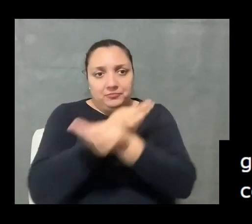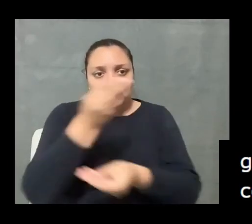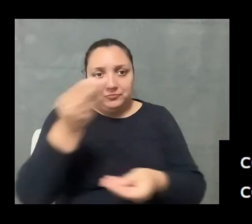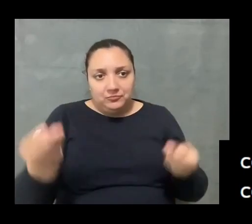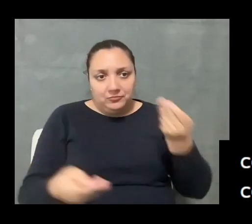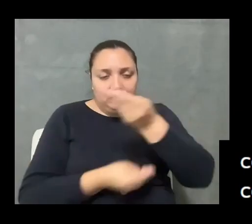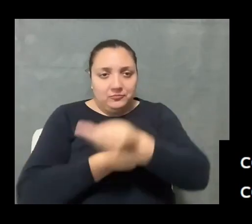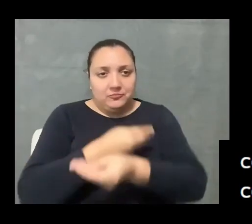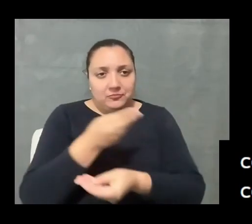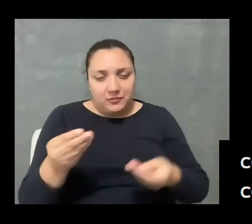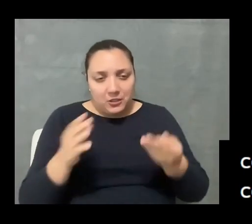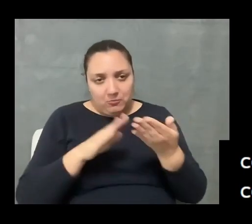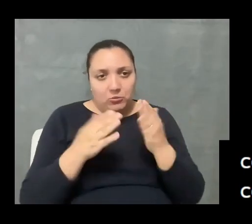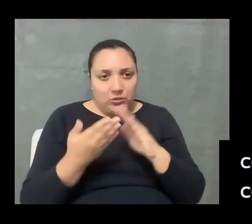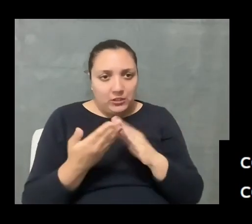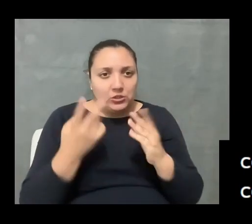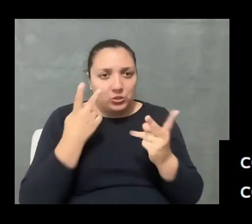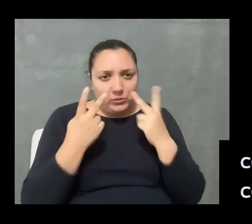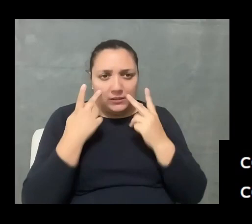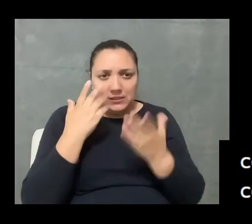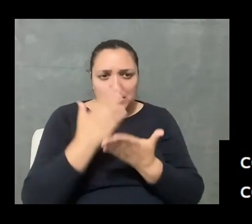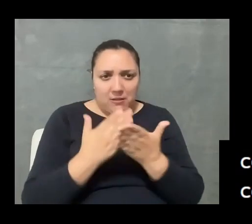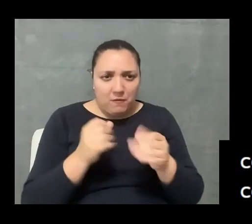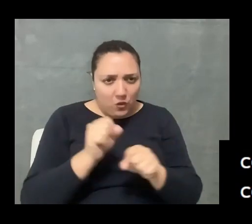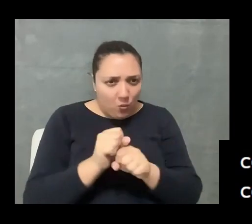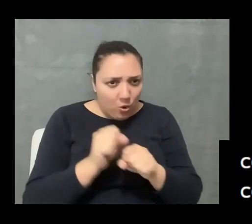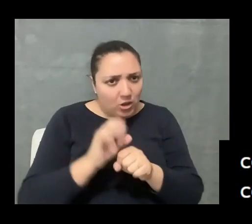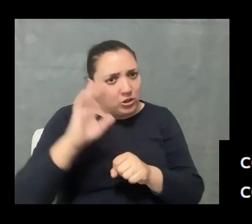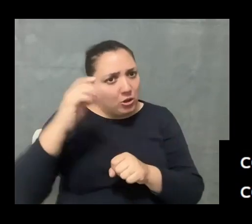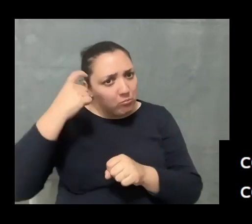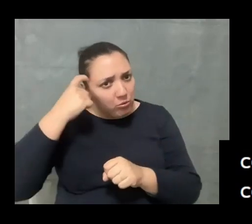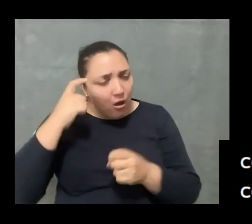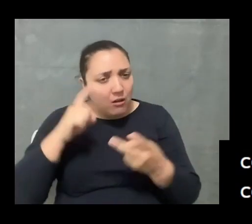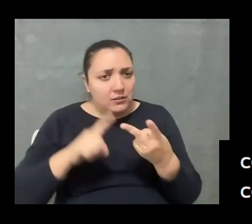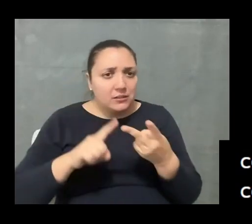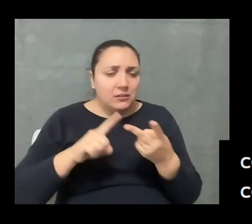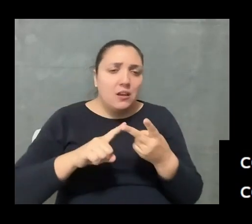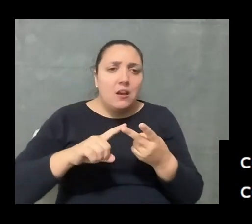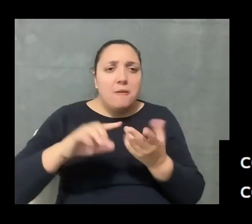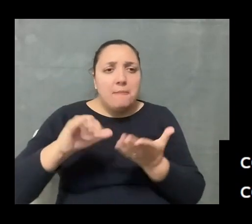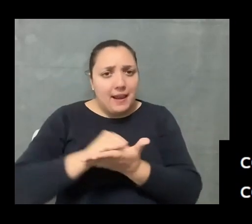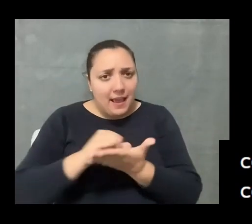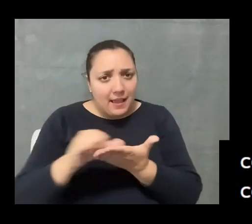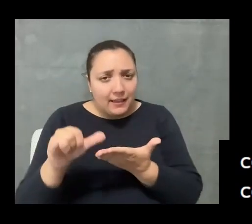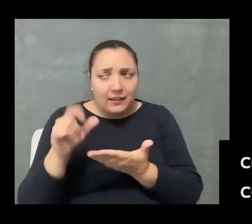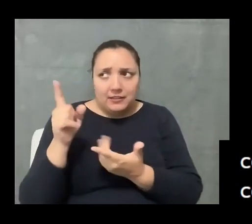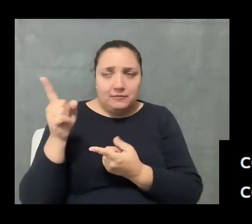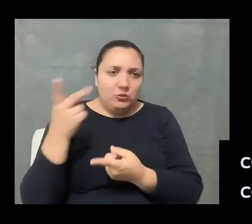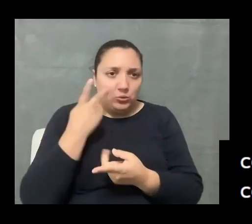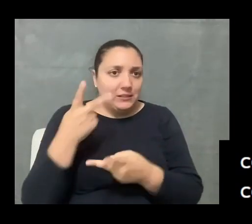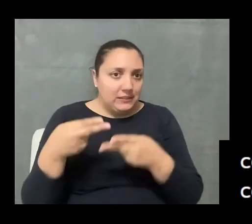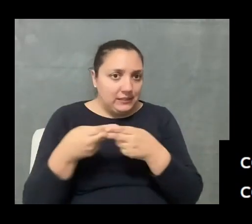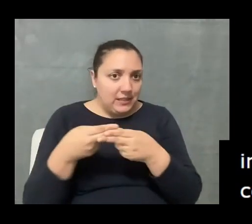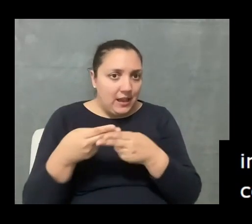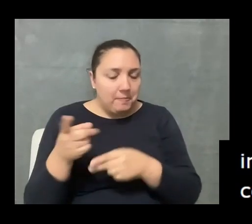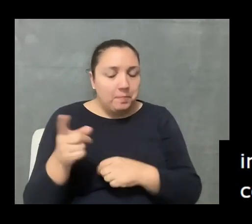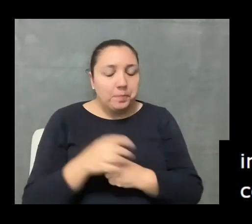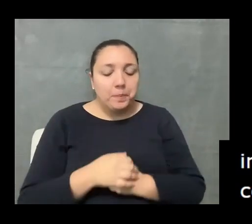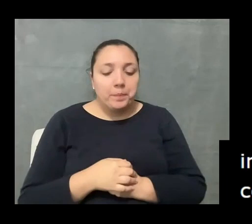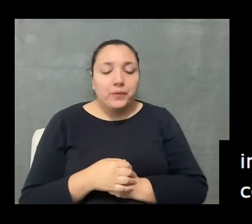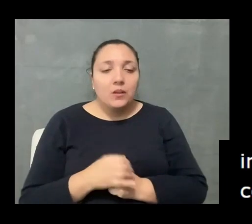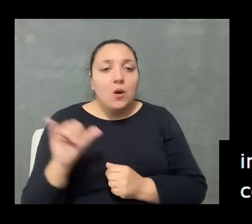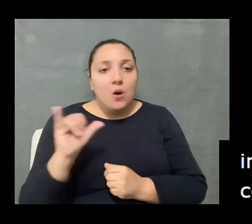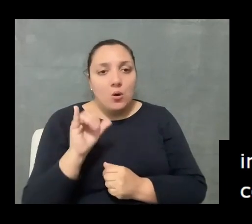we've done throughout large portions of the Bronx, Upper Manhattan. If you can go to the next one. We were able to utilize